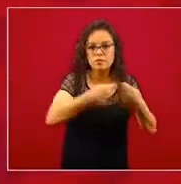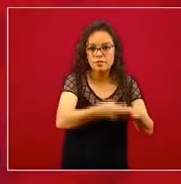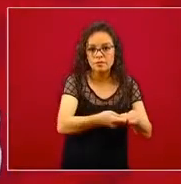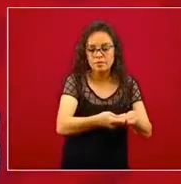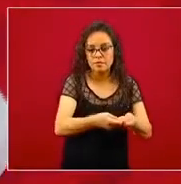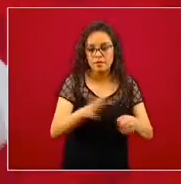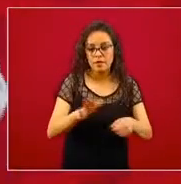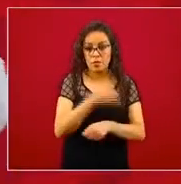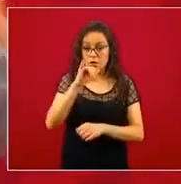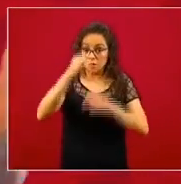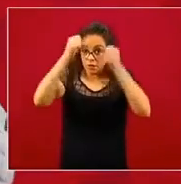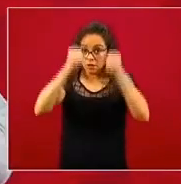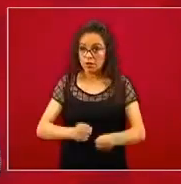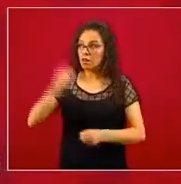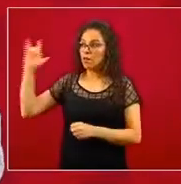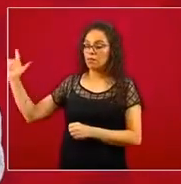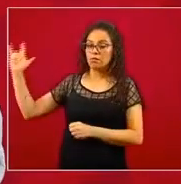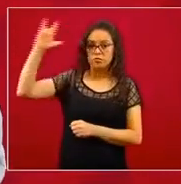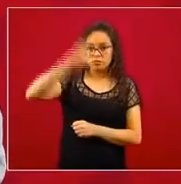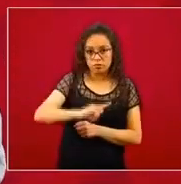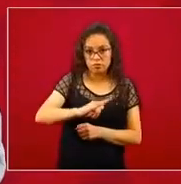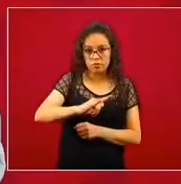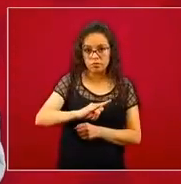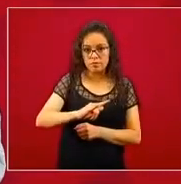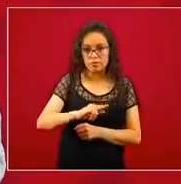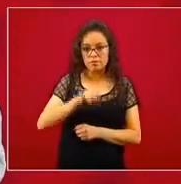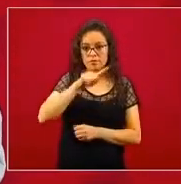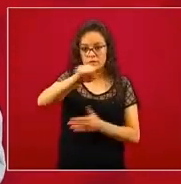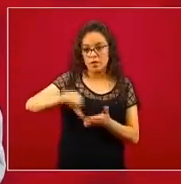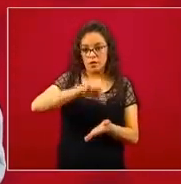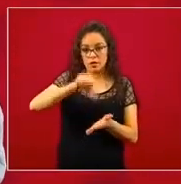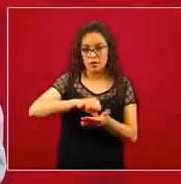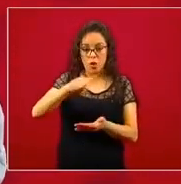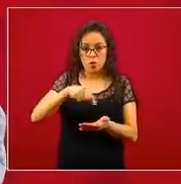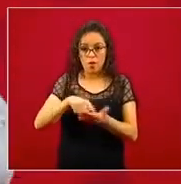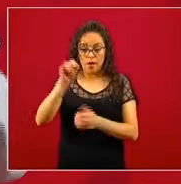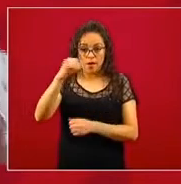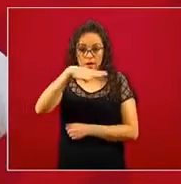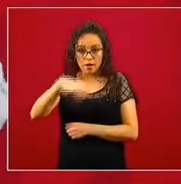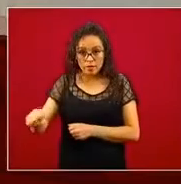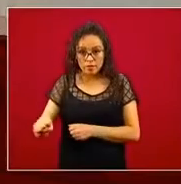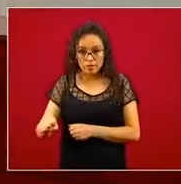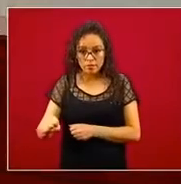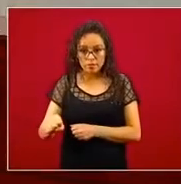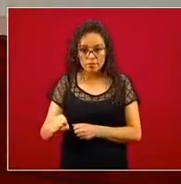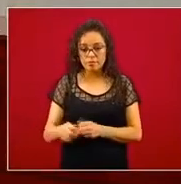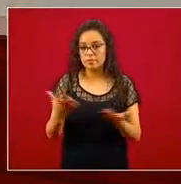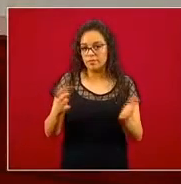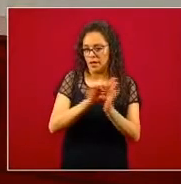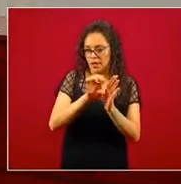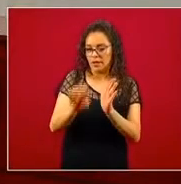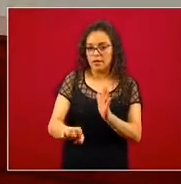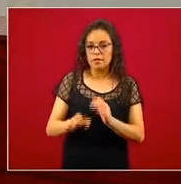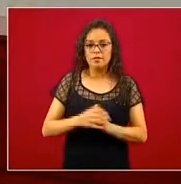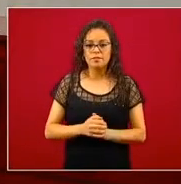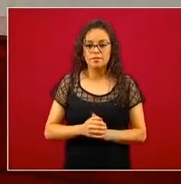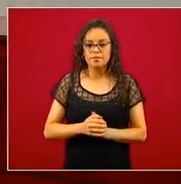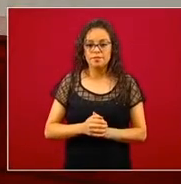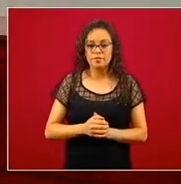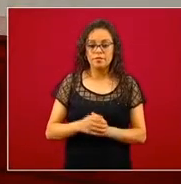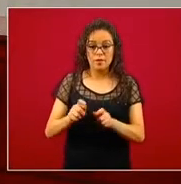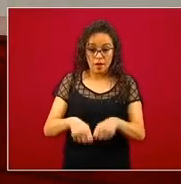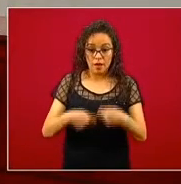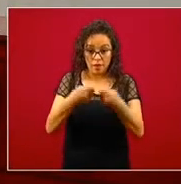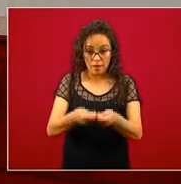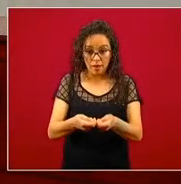because they have identified that they don't have the proper amount of equipment,